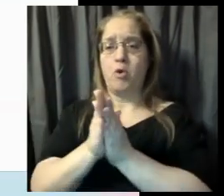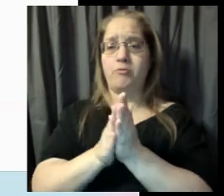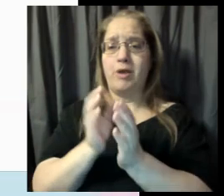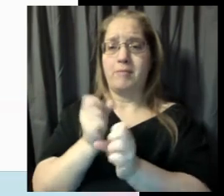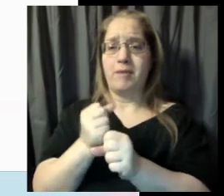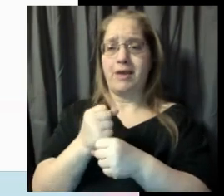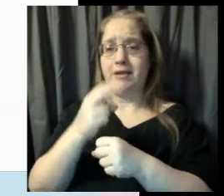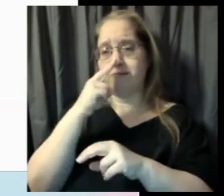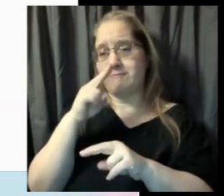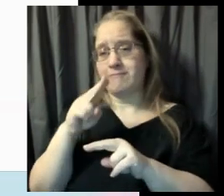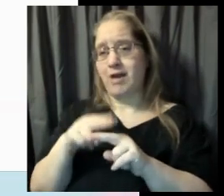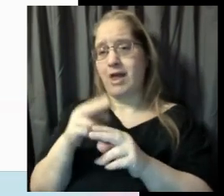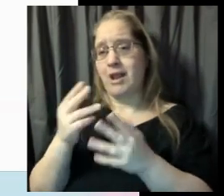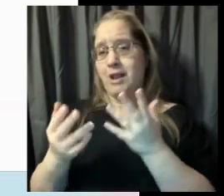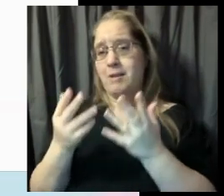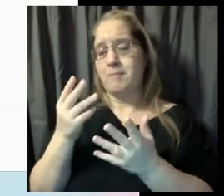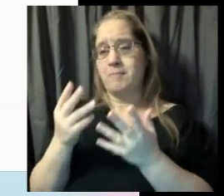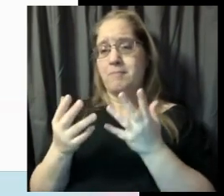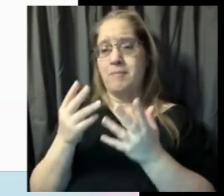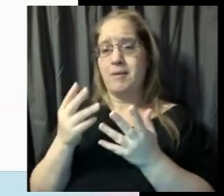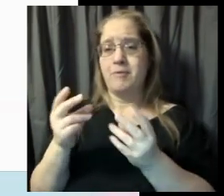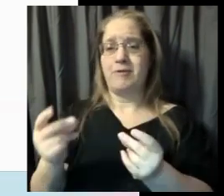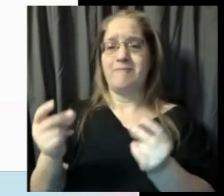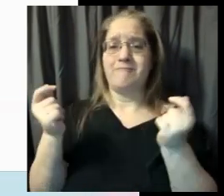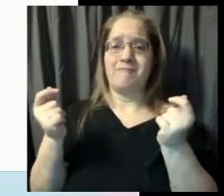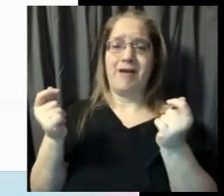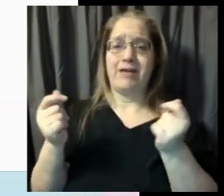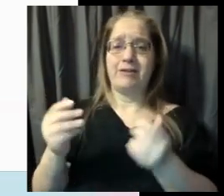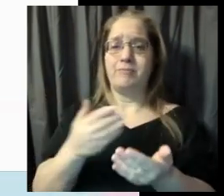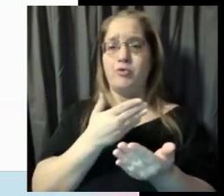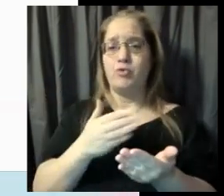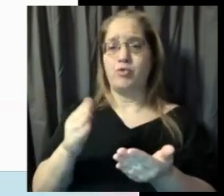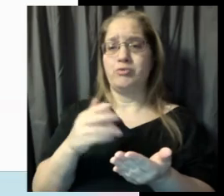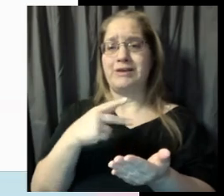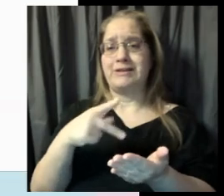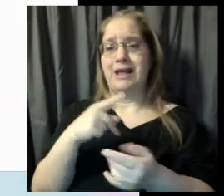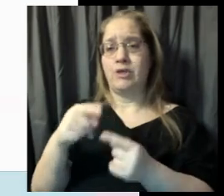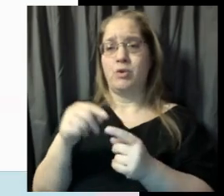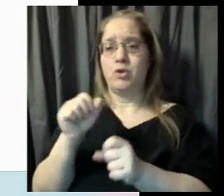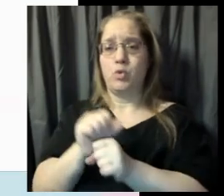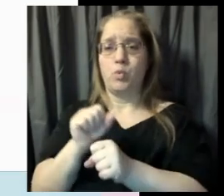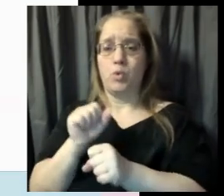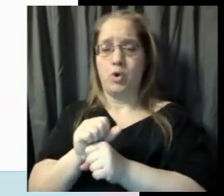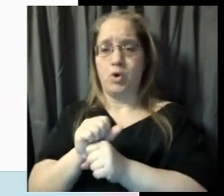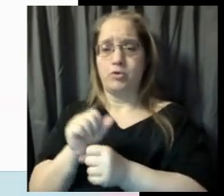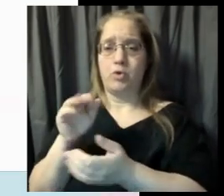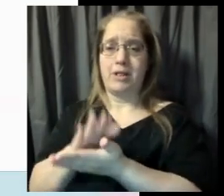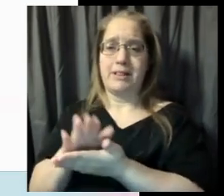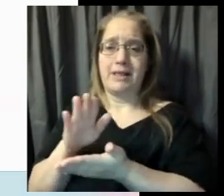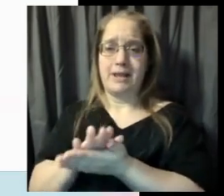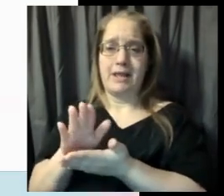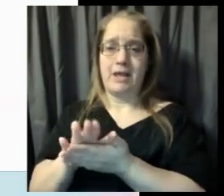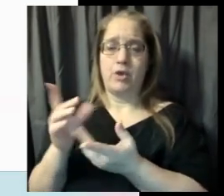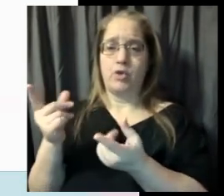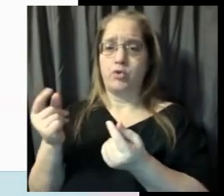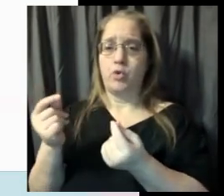on some of your child's favorite fast-paced dance songs and listen to while you work. So you're cleaning up or you're doing whatever